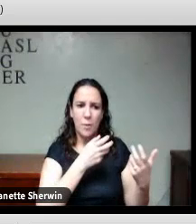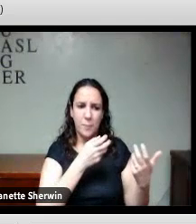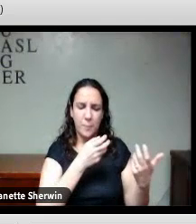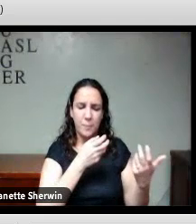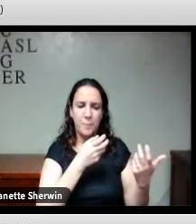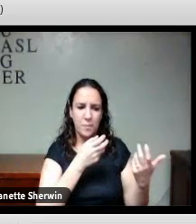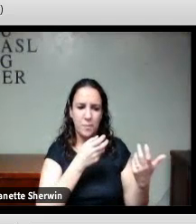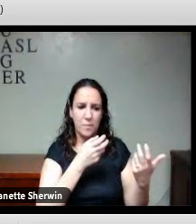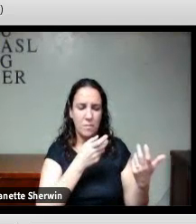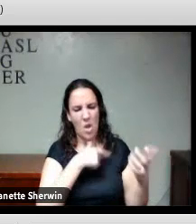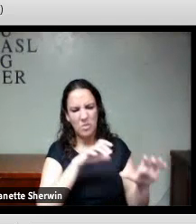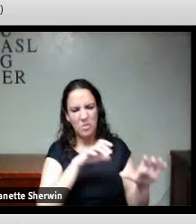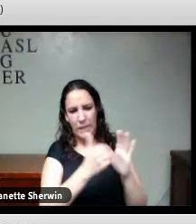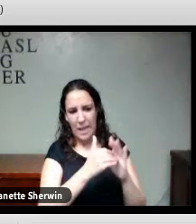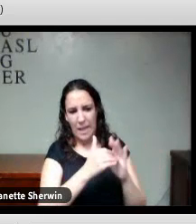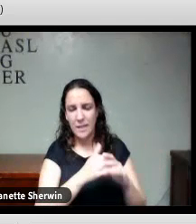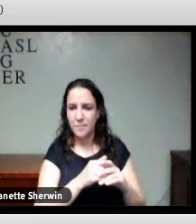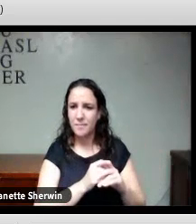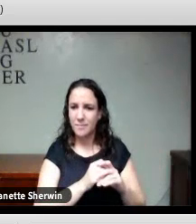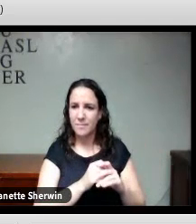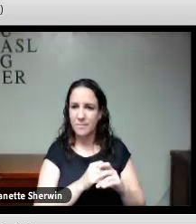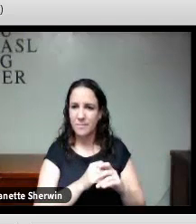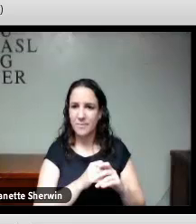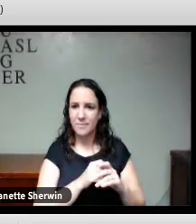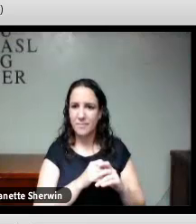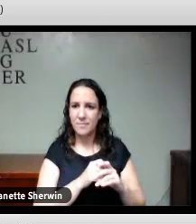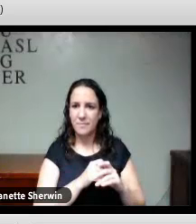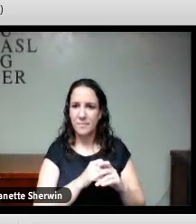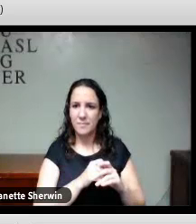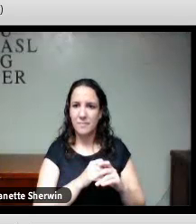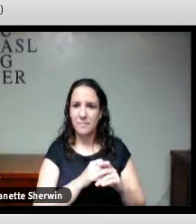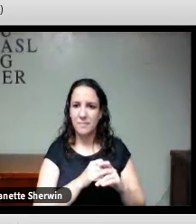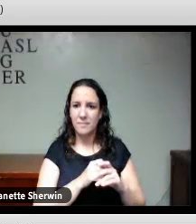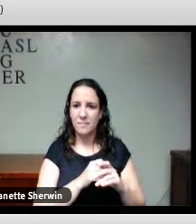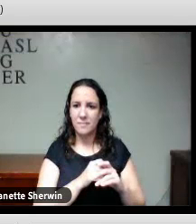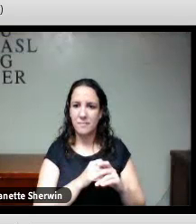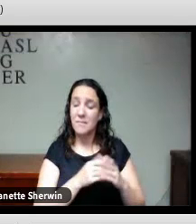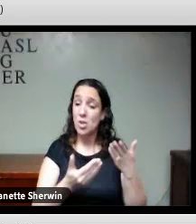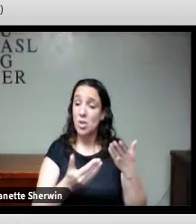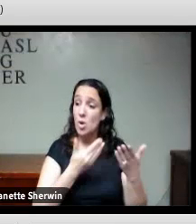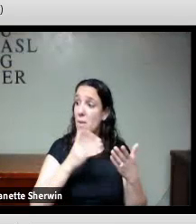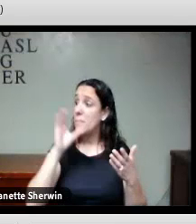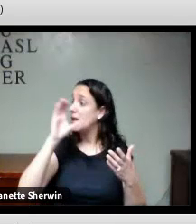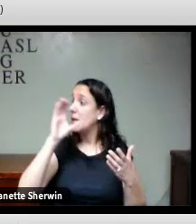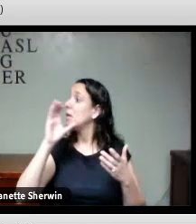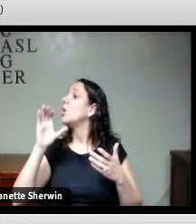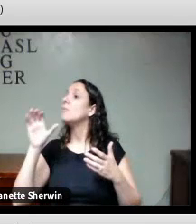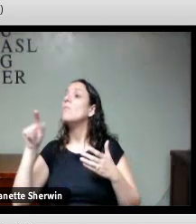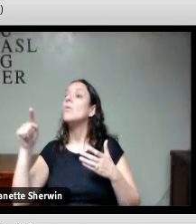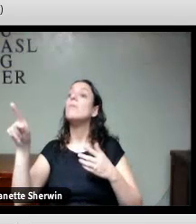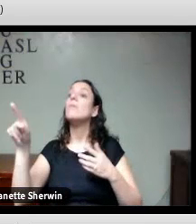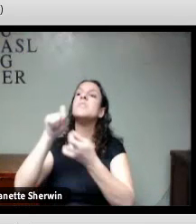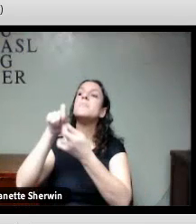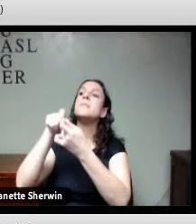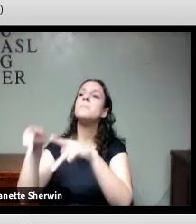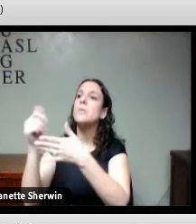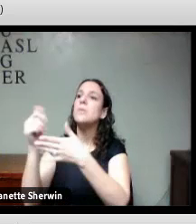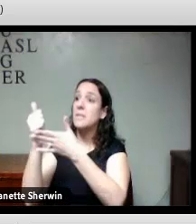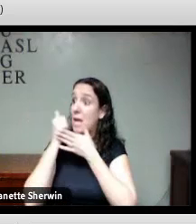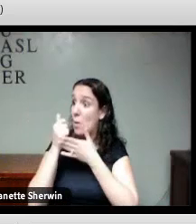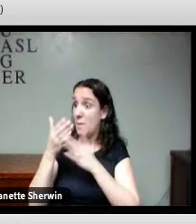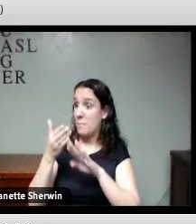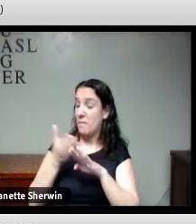patience, they're going to remember that. And they might even seek out Danielle, and Danielle's thinking, oh no, please don't let them seek me out.